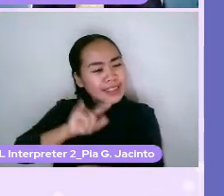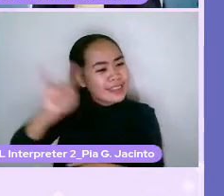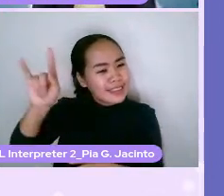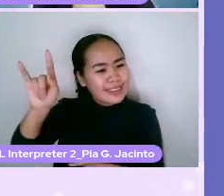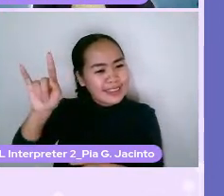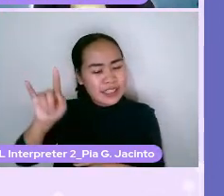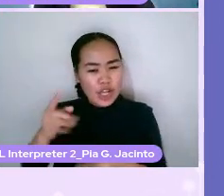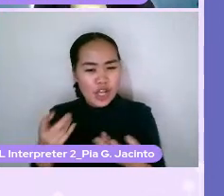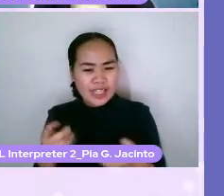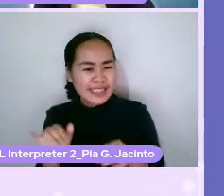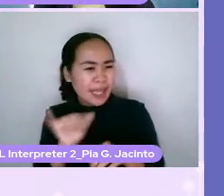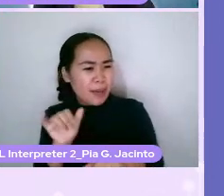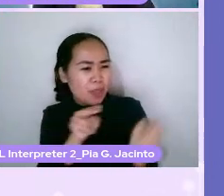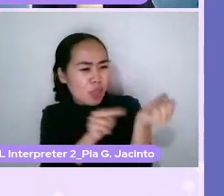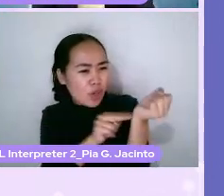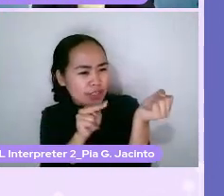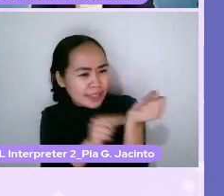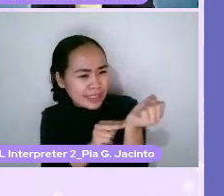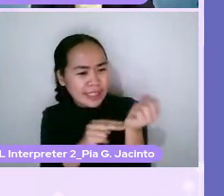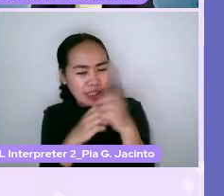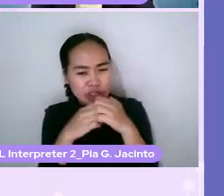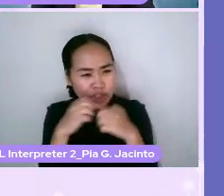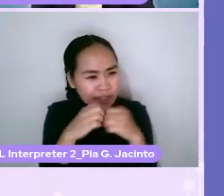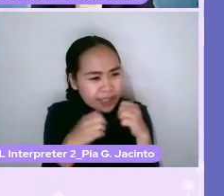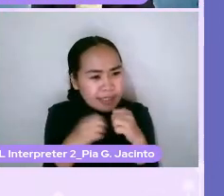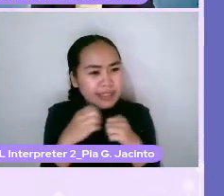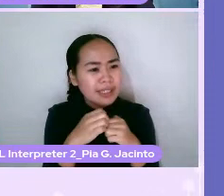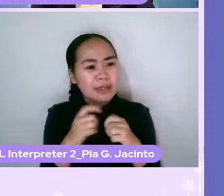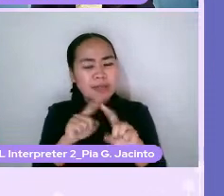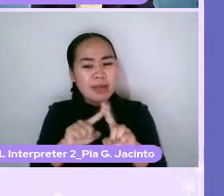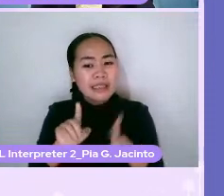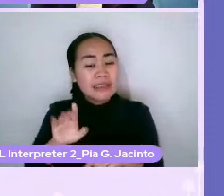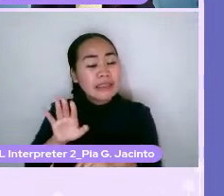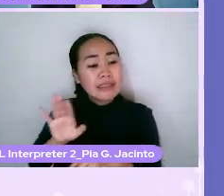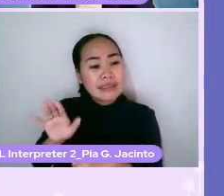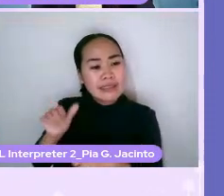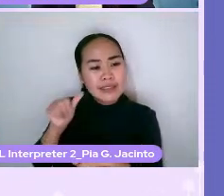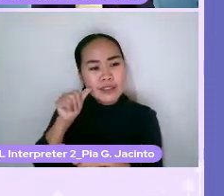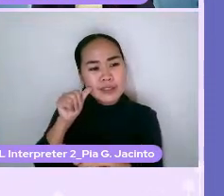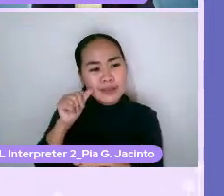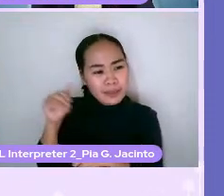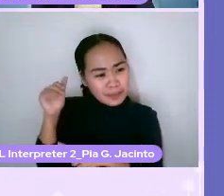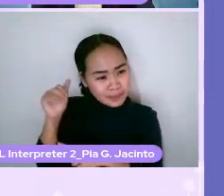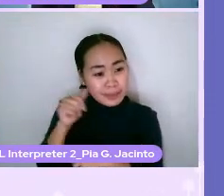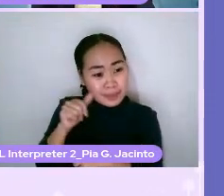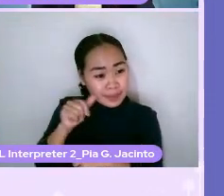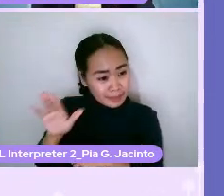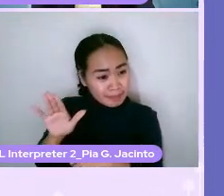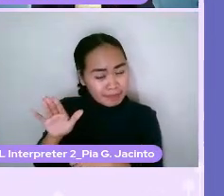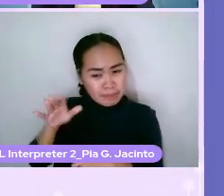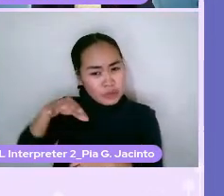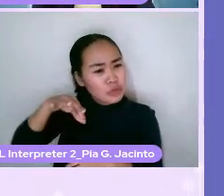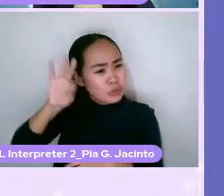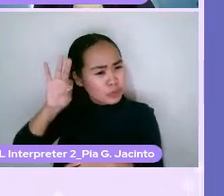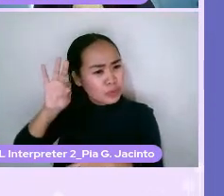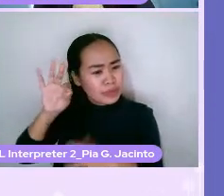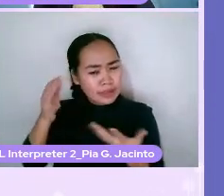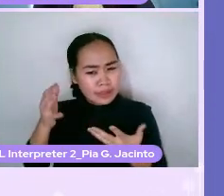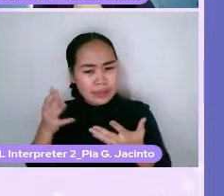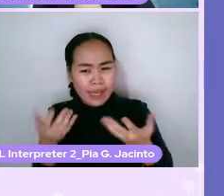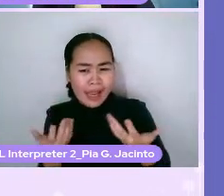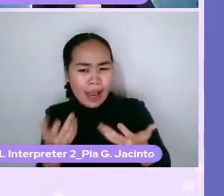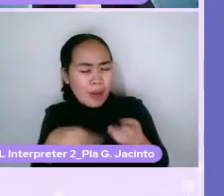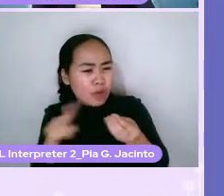engineering, that girl took her guts to take the path less traveled, ika nga. And true enough, her classmates